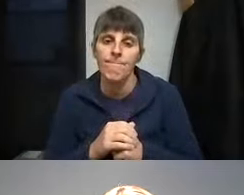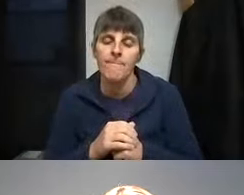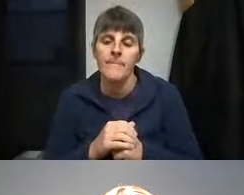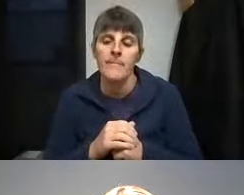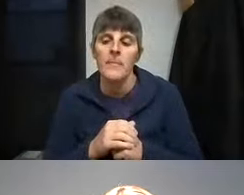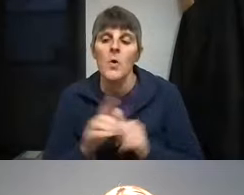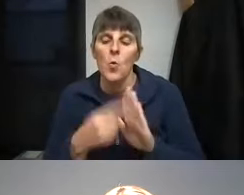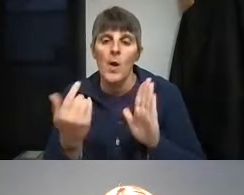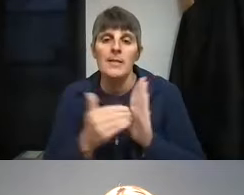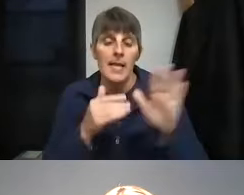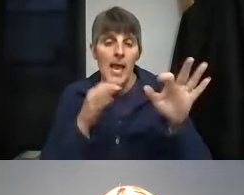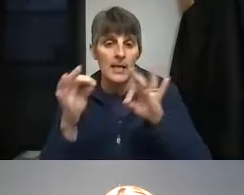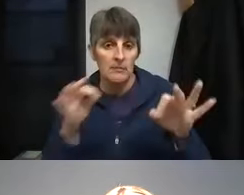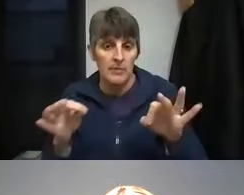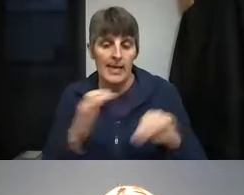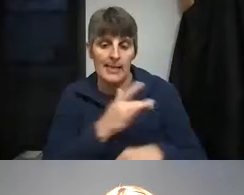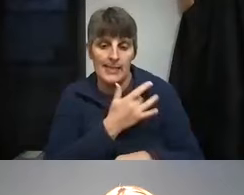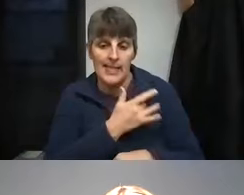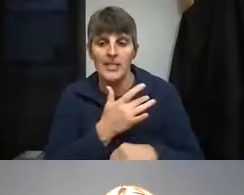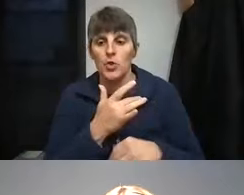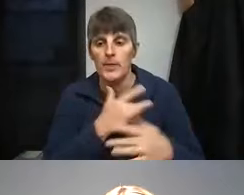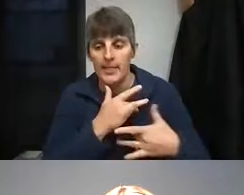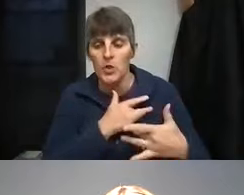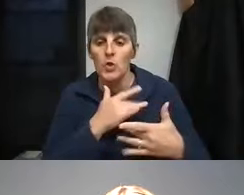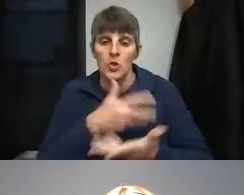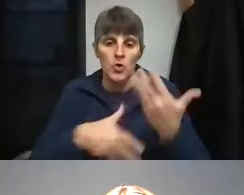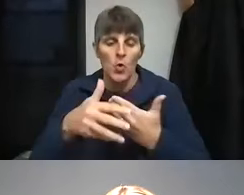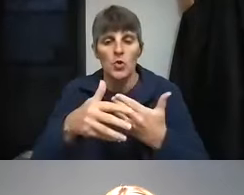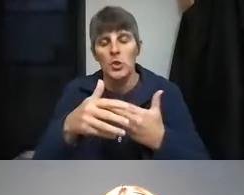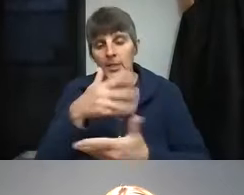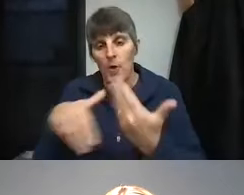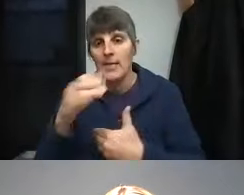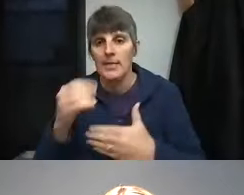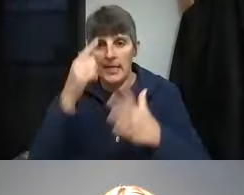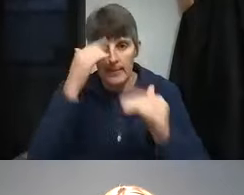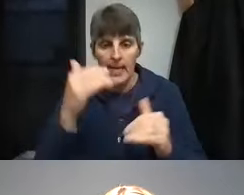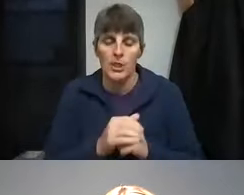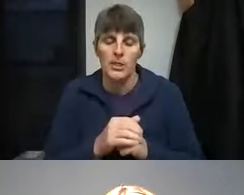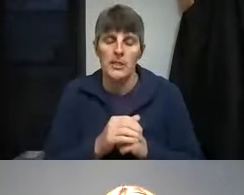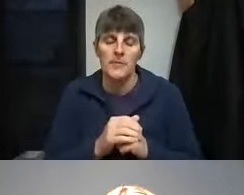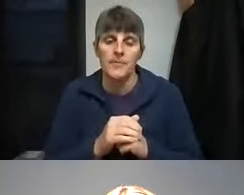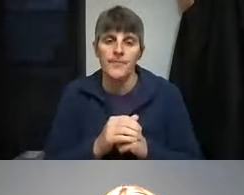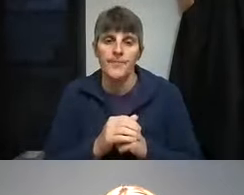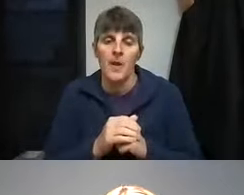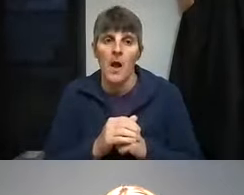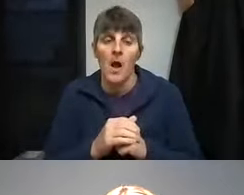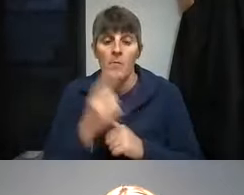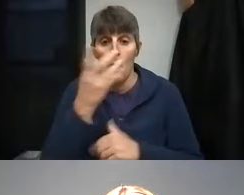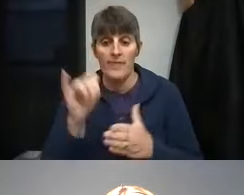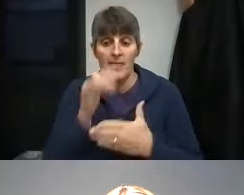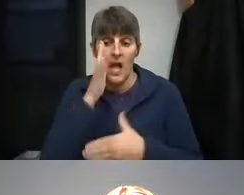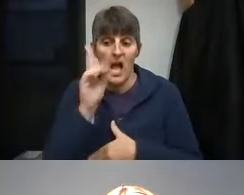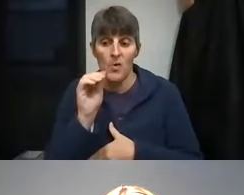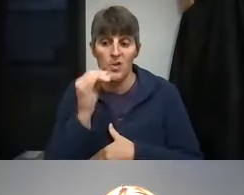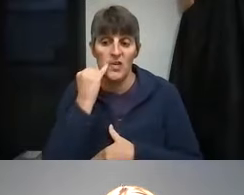is once again explaining the sensory issues, the social interactions and expectations and stuff. The one thing I will do